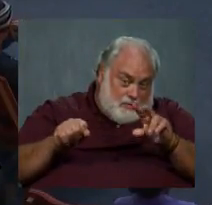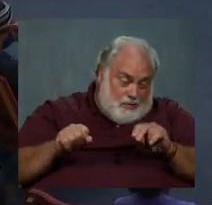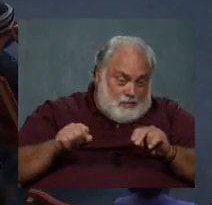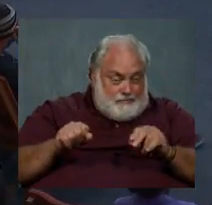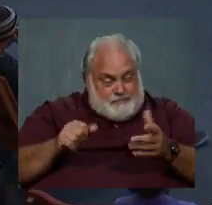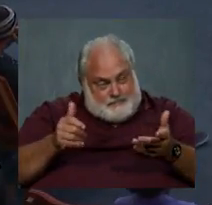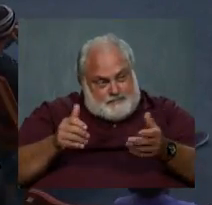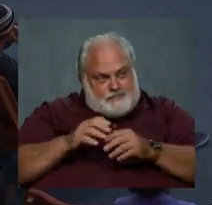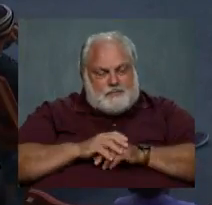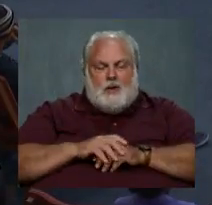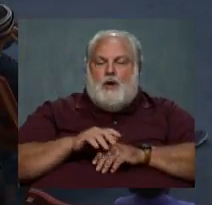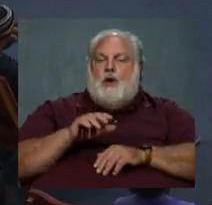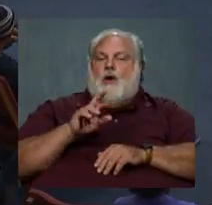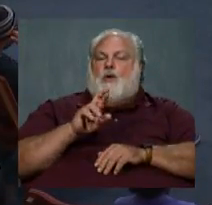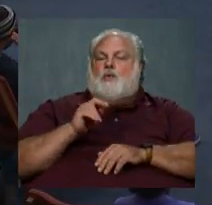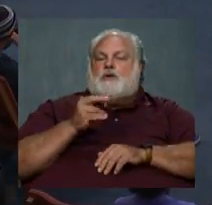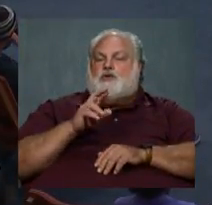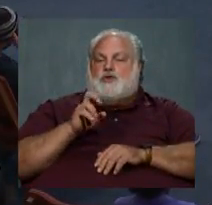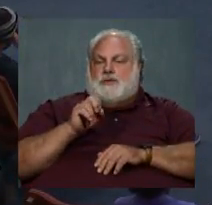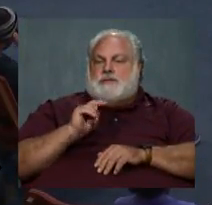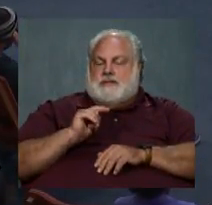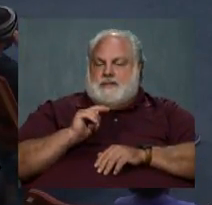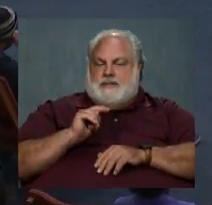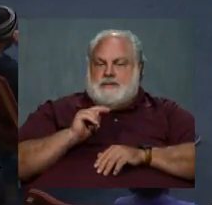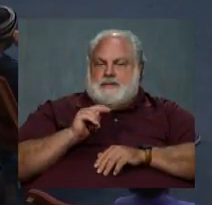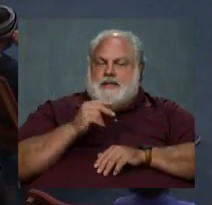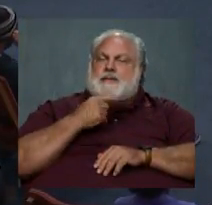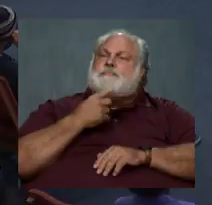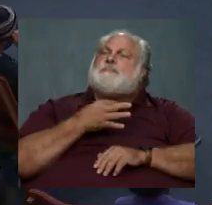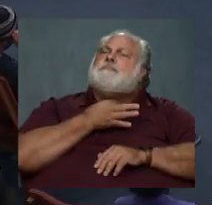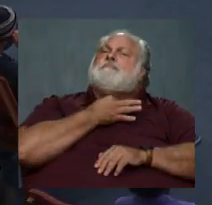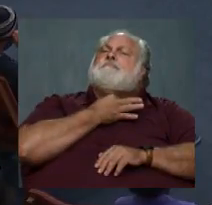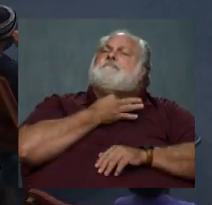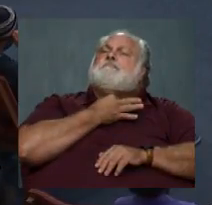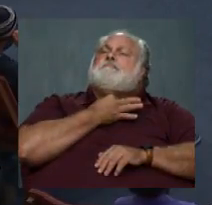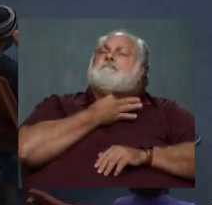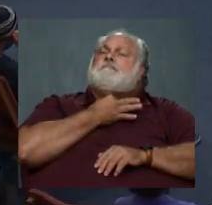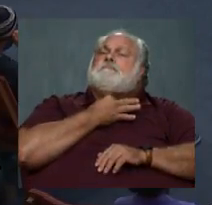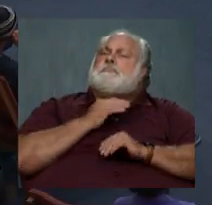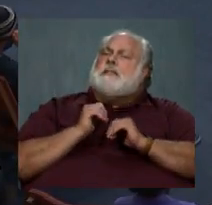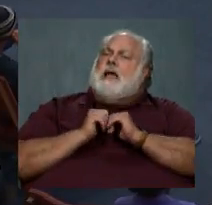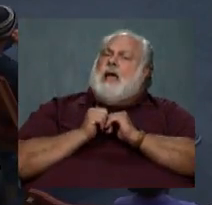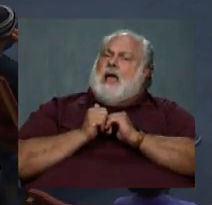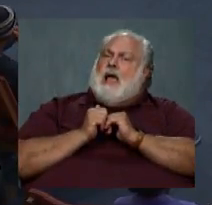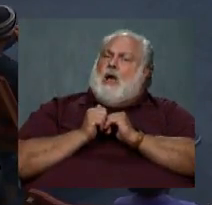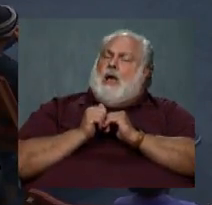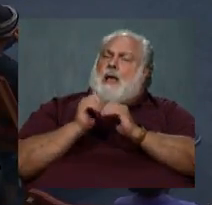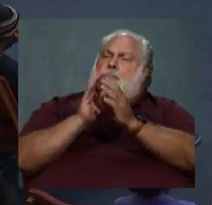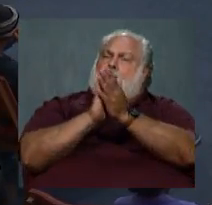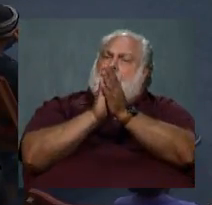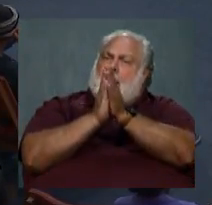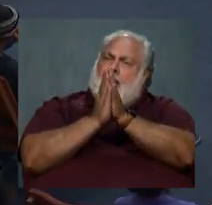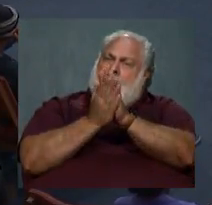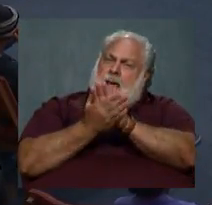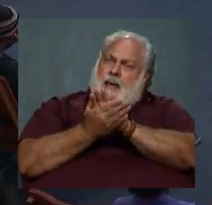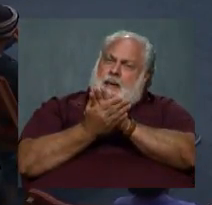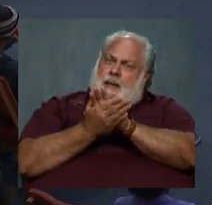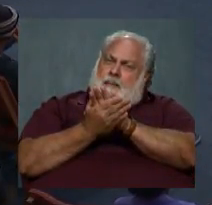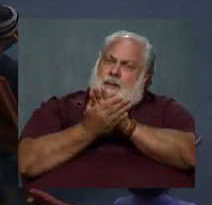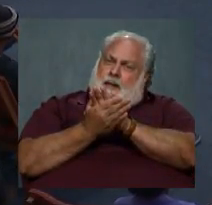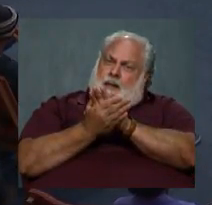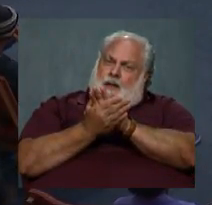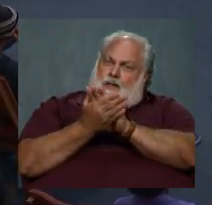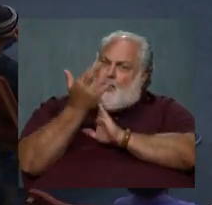I mean, it didn't originate from you, Jordan, but I'm curious in terms of how this became, what